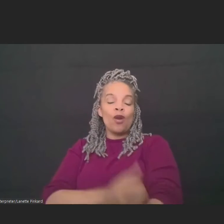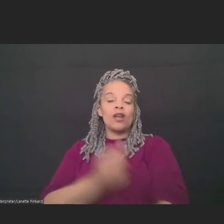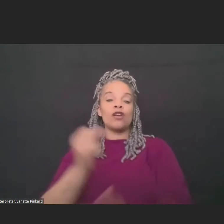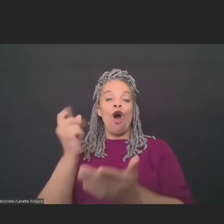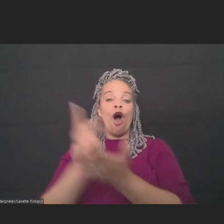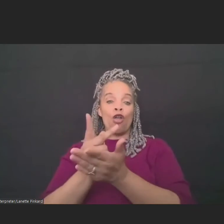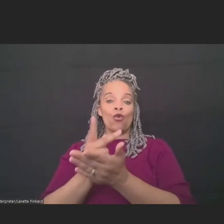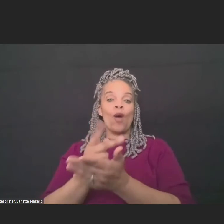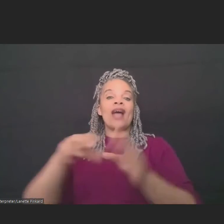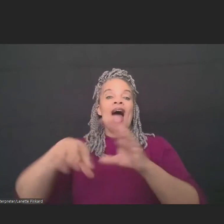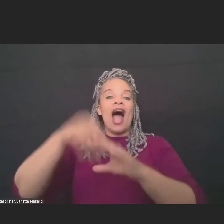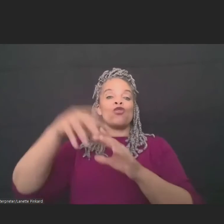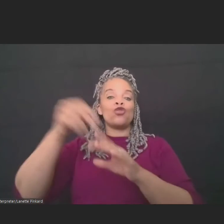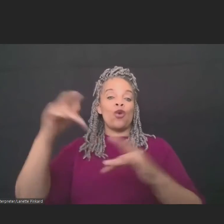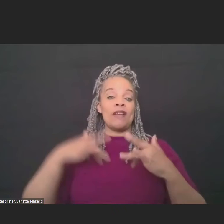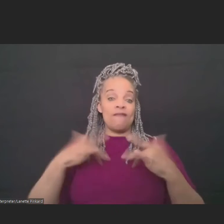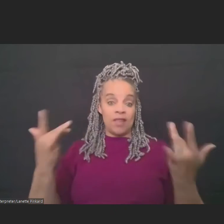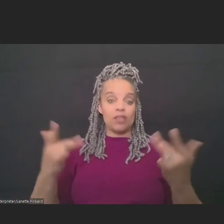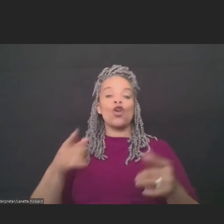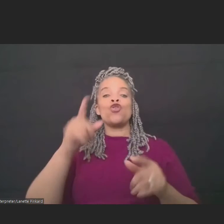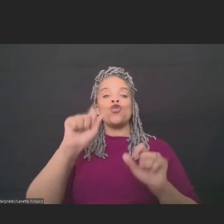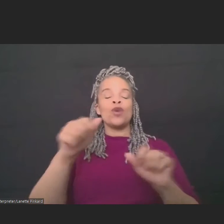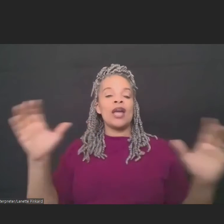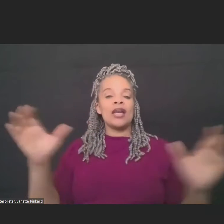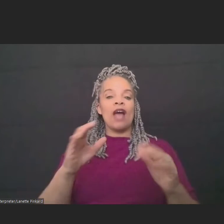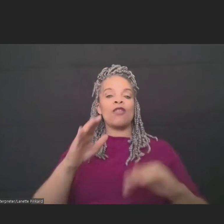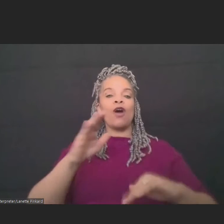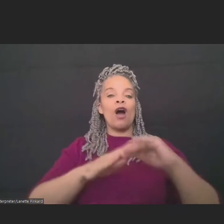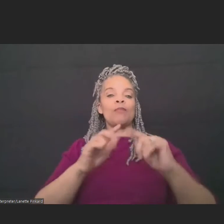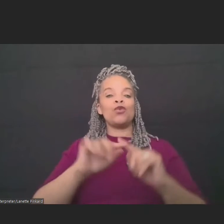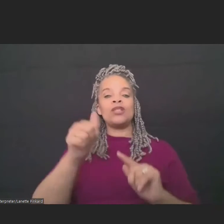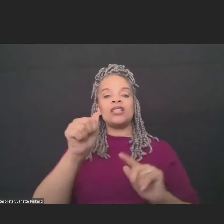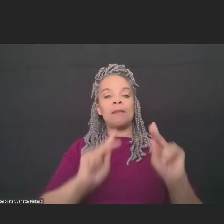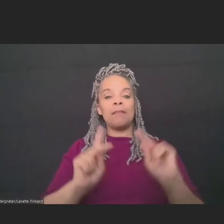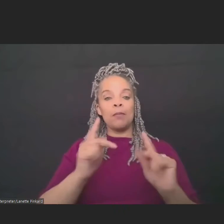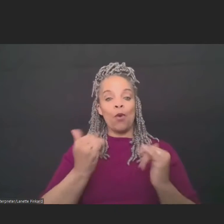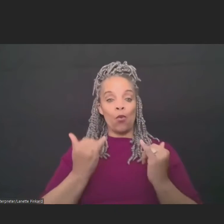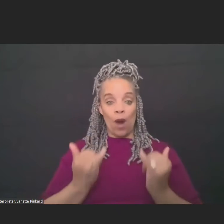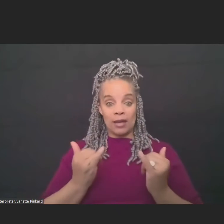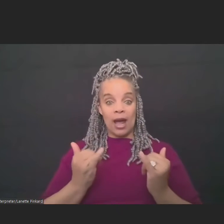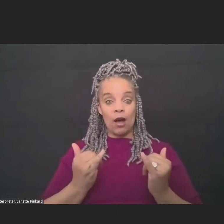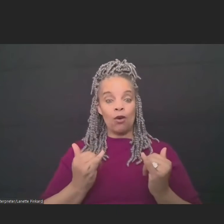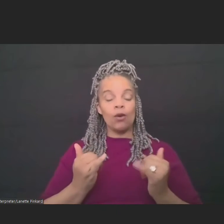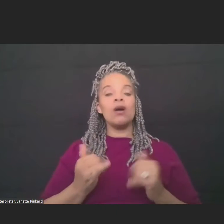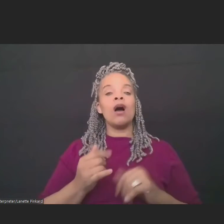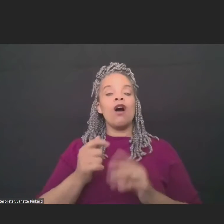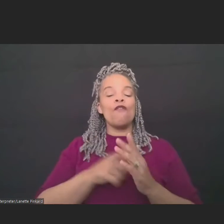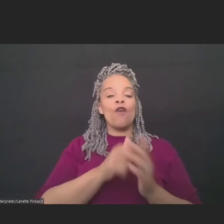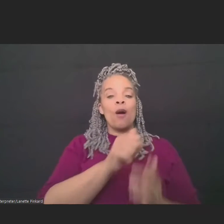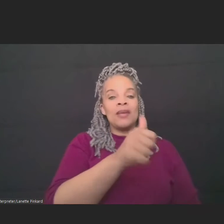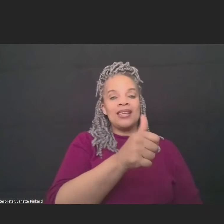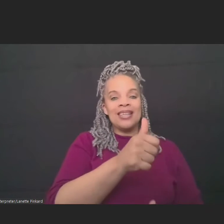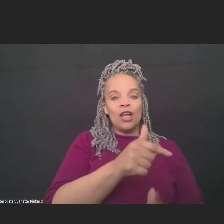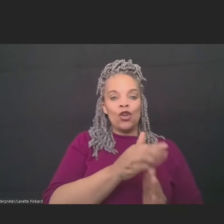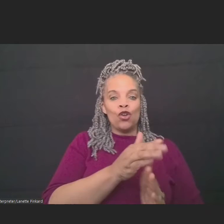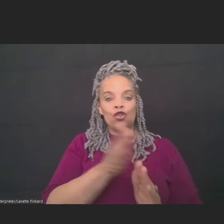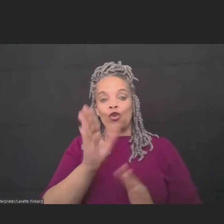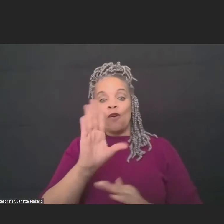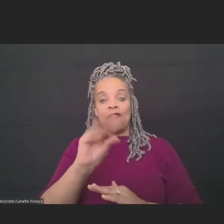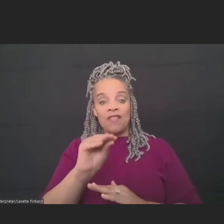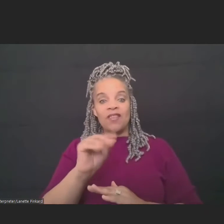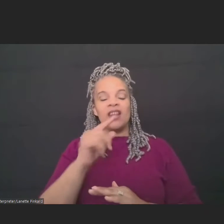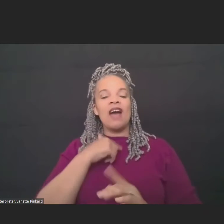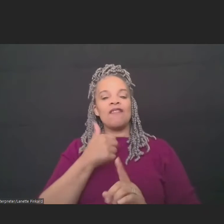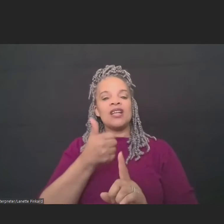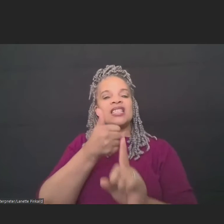events. You're able to gather up to 10 people right now, from 10 to 50. There's a self